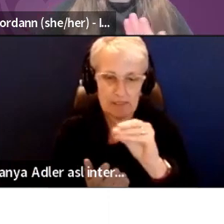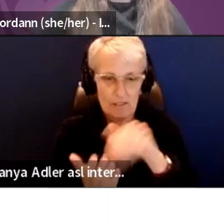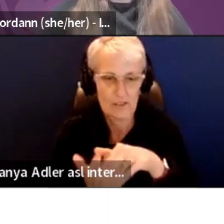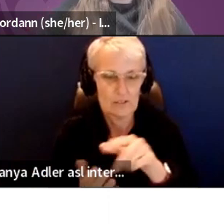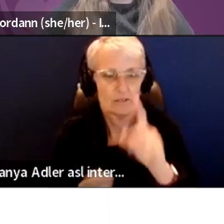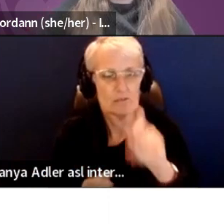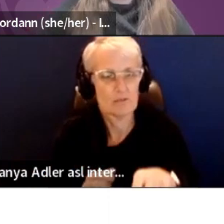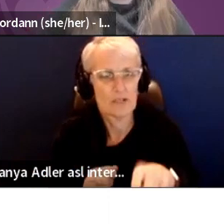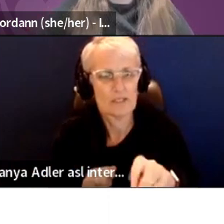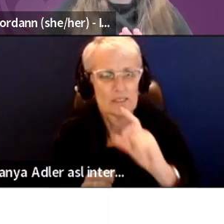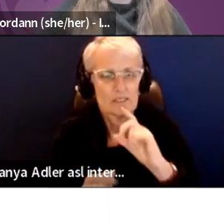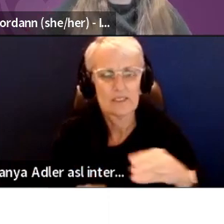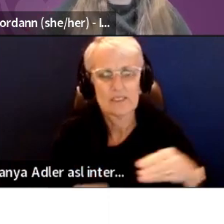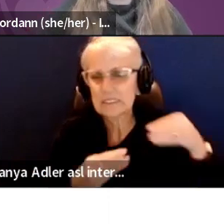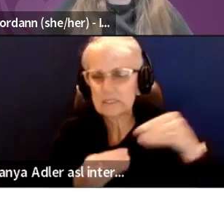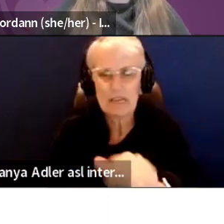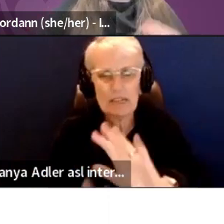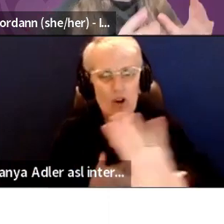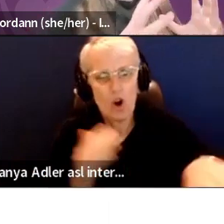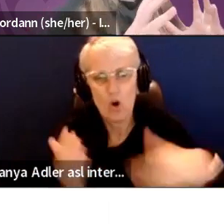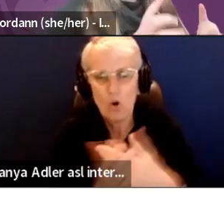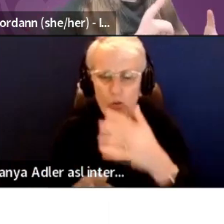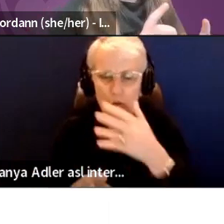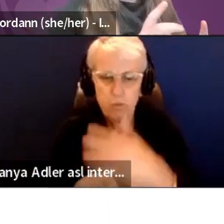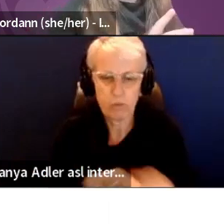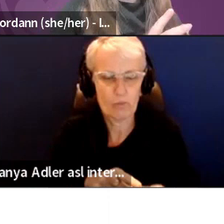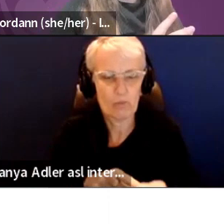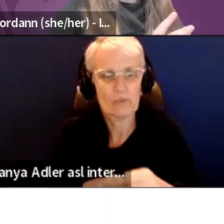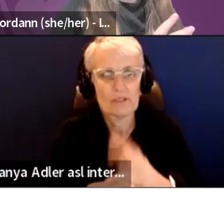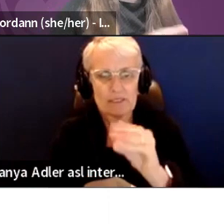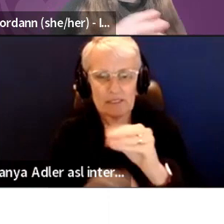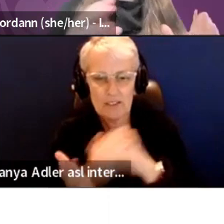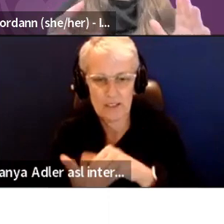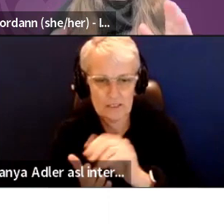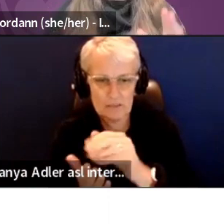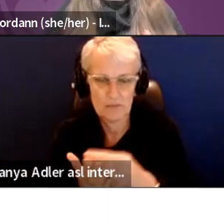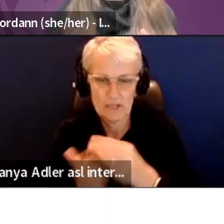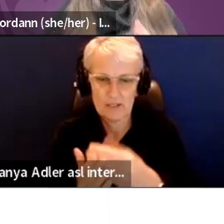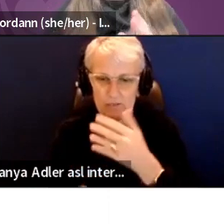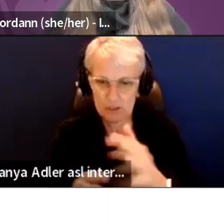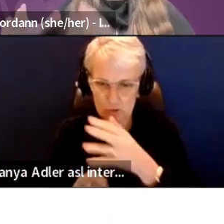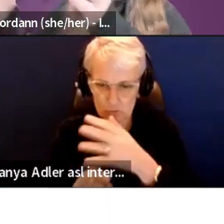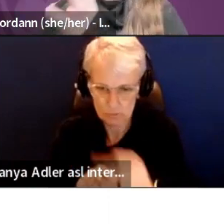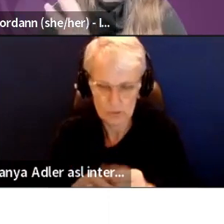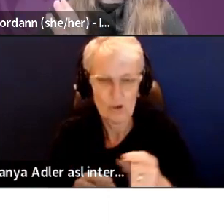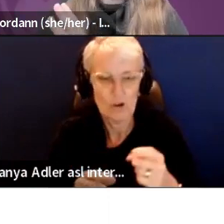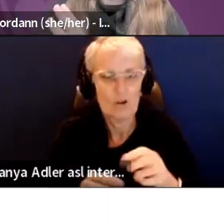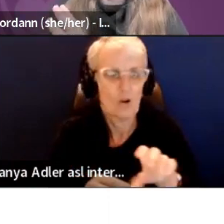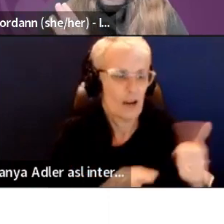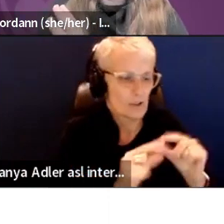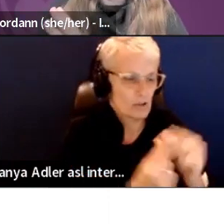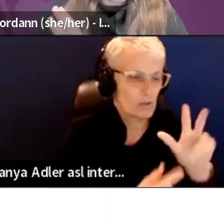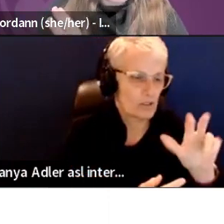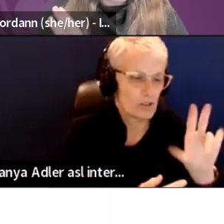be completely spent. So you have to have spent either the $60,000 project amount, or for the other group,